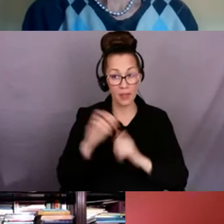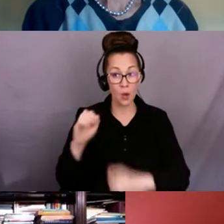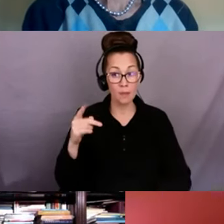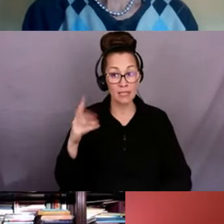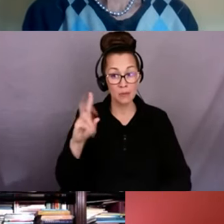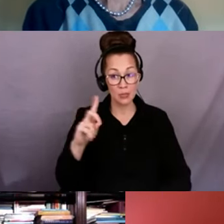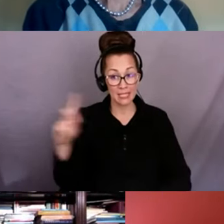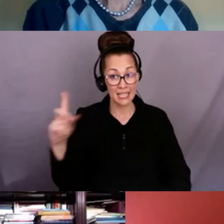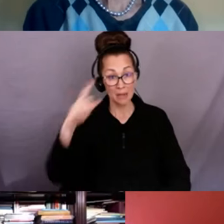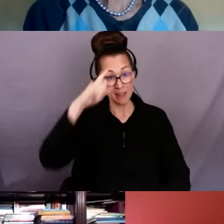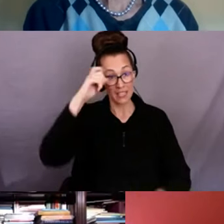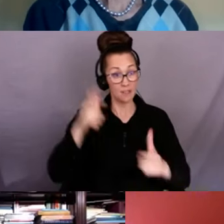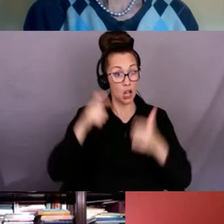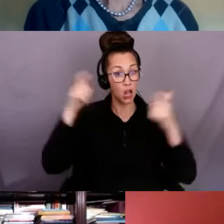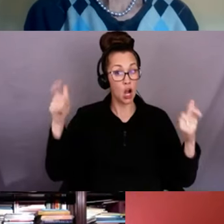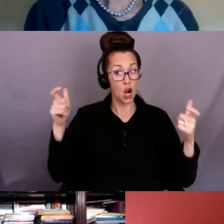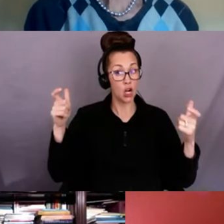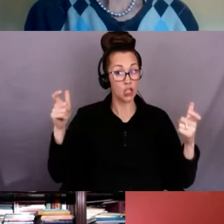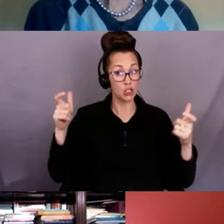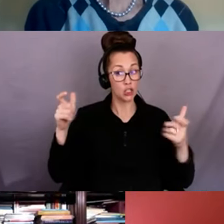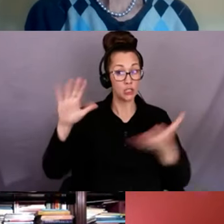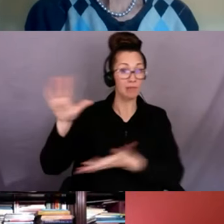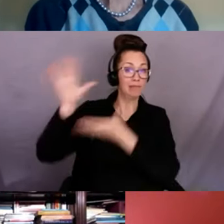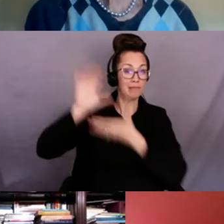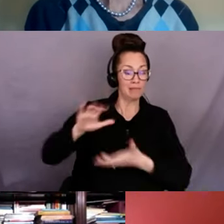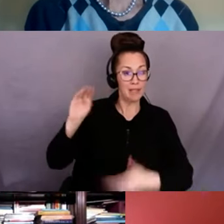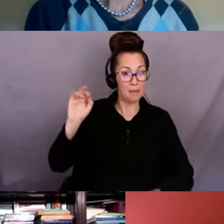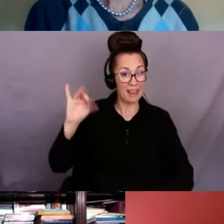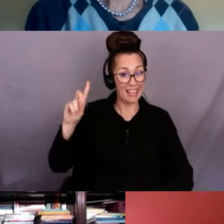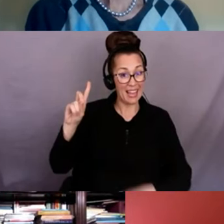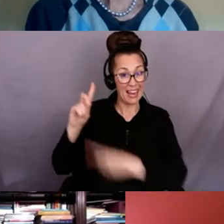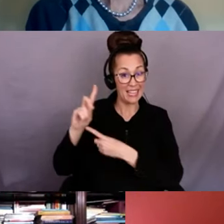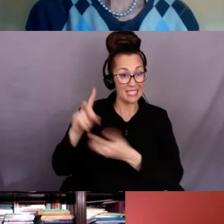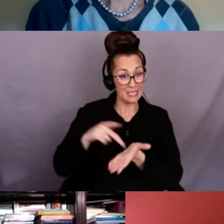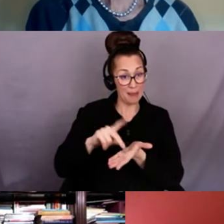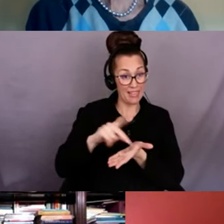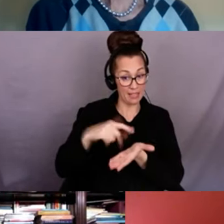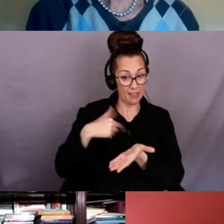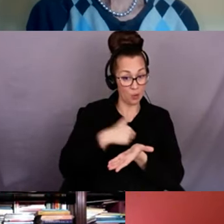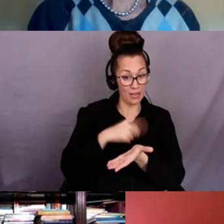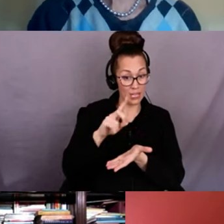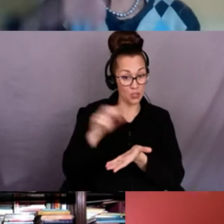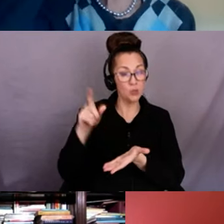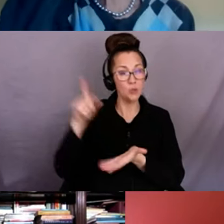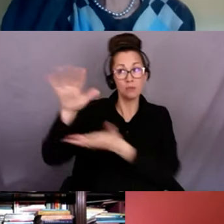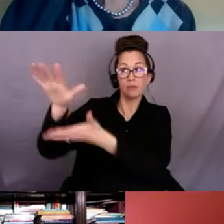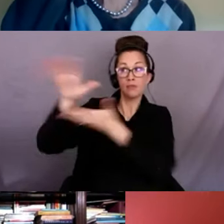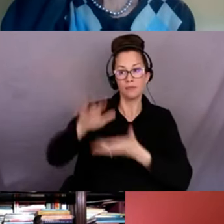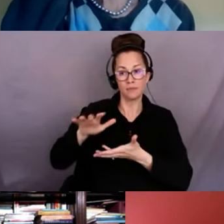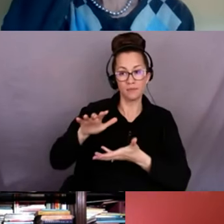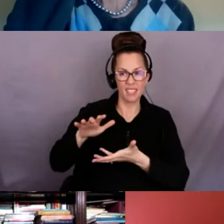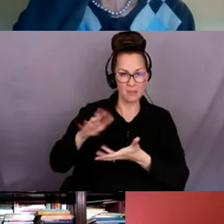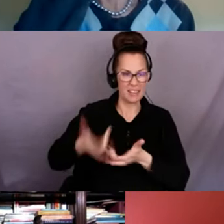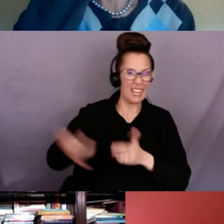OPWDD, because of the large amount of Medicaid spending that we do, we've been the beneficiaries of, you know, a significant increase in our